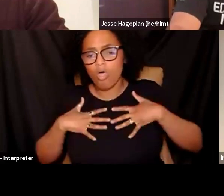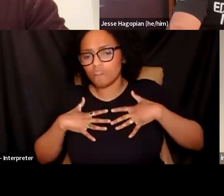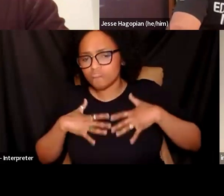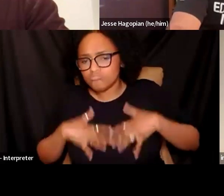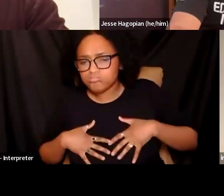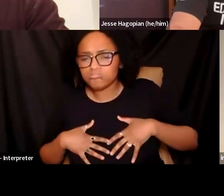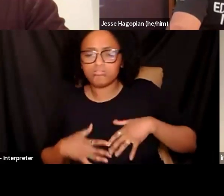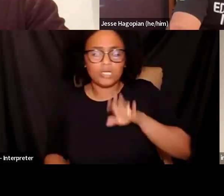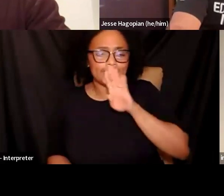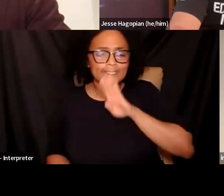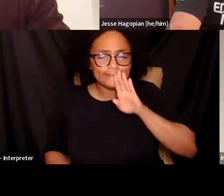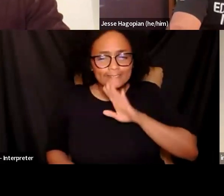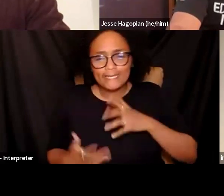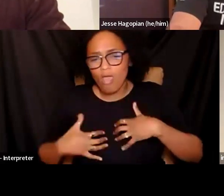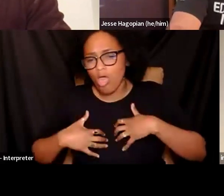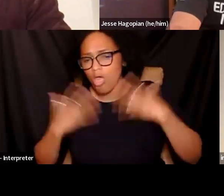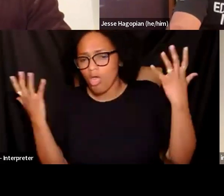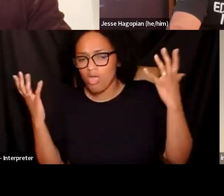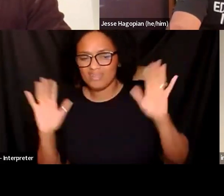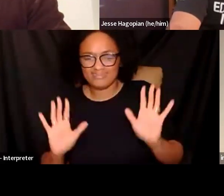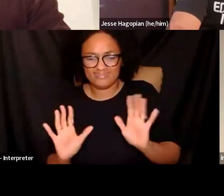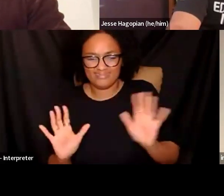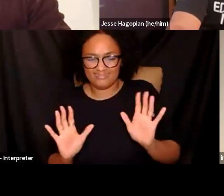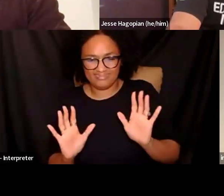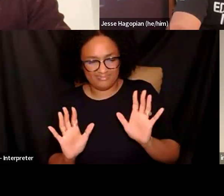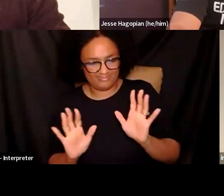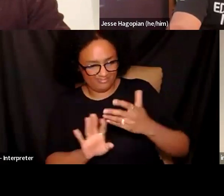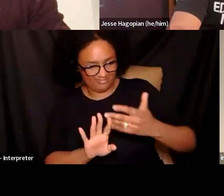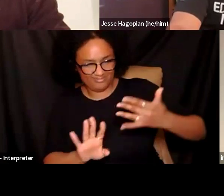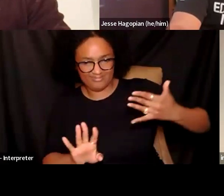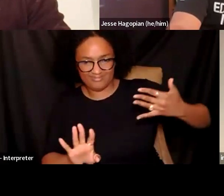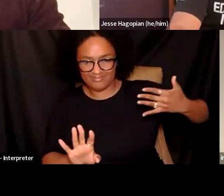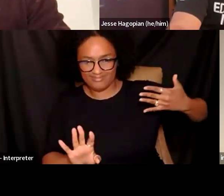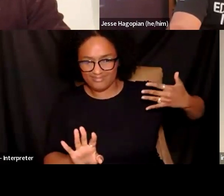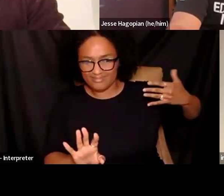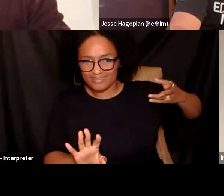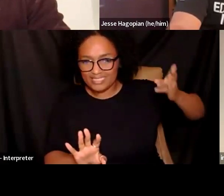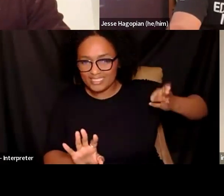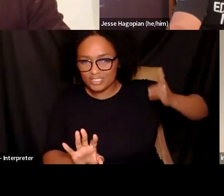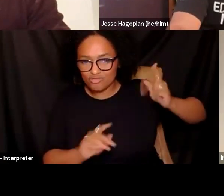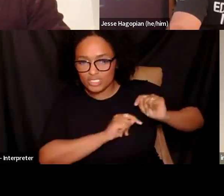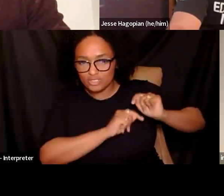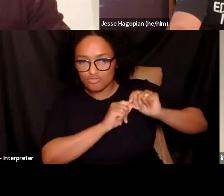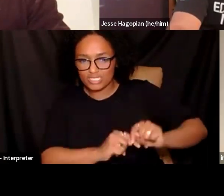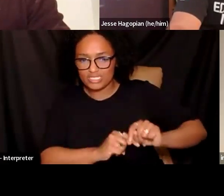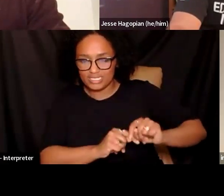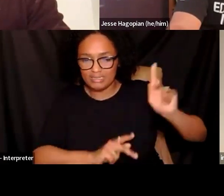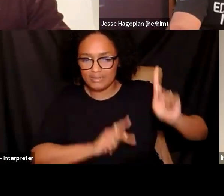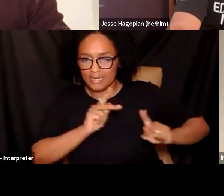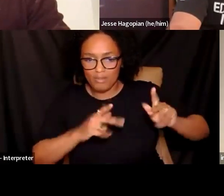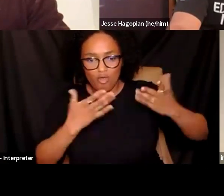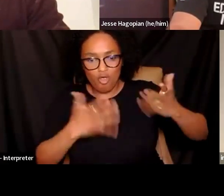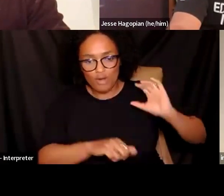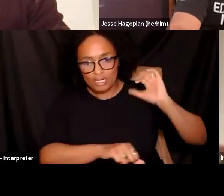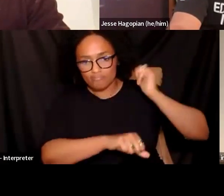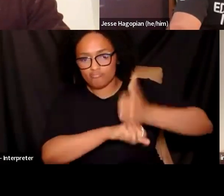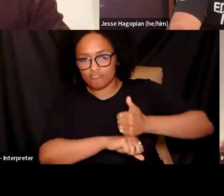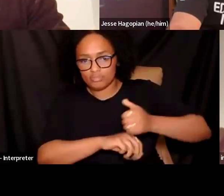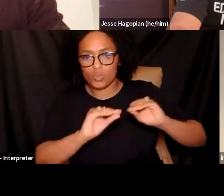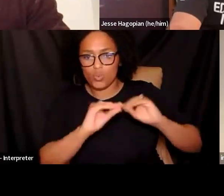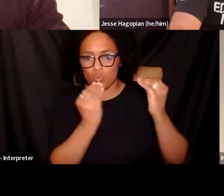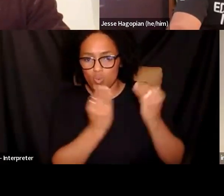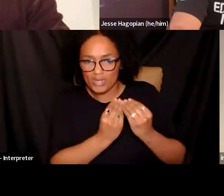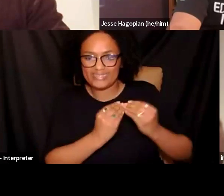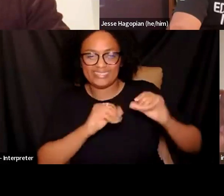forget that we have this incredible tradition of people who are actually built these institutions that